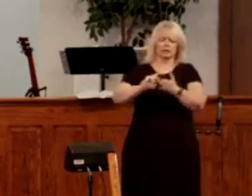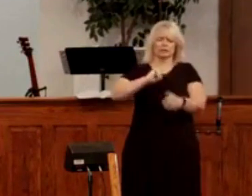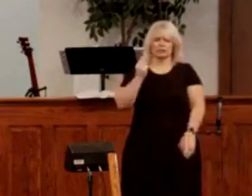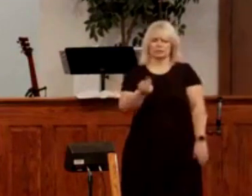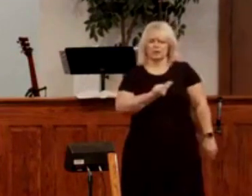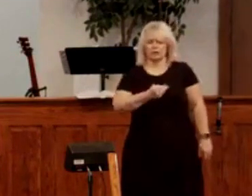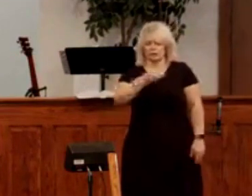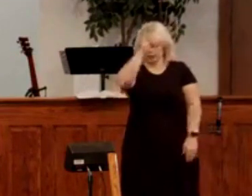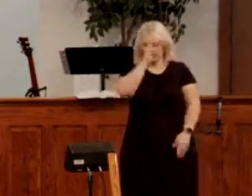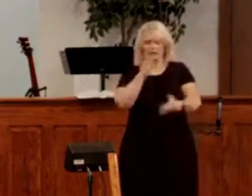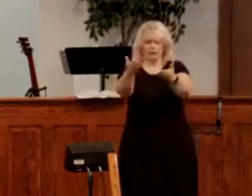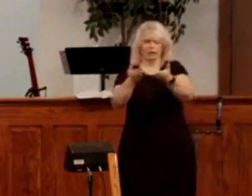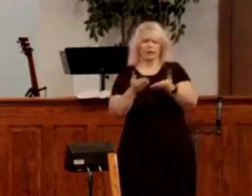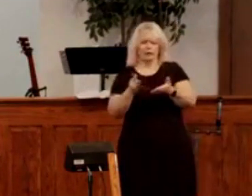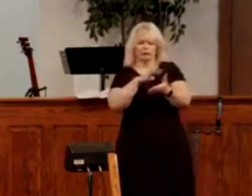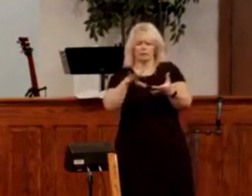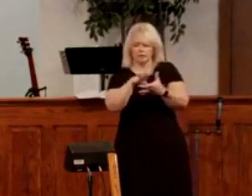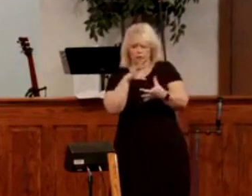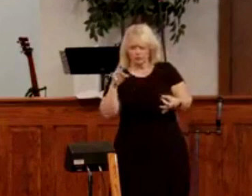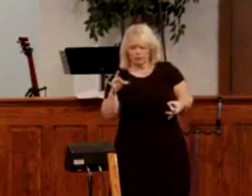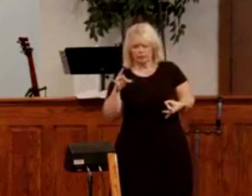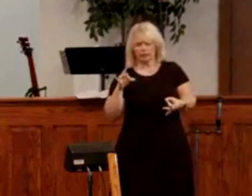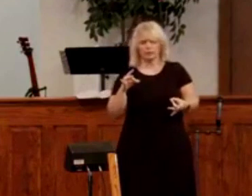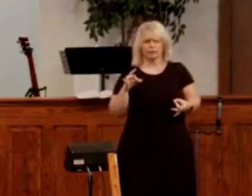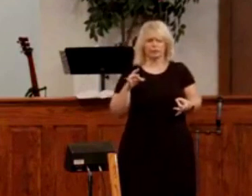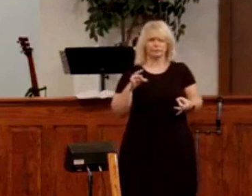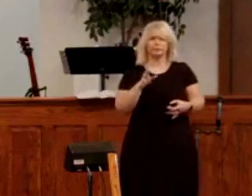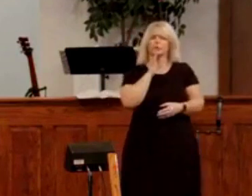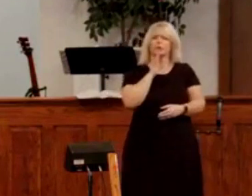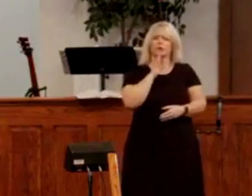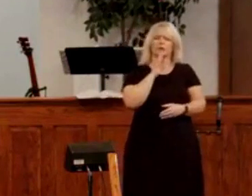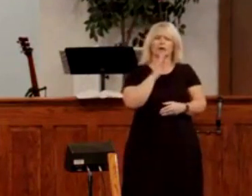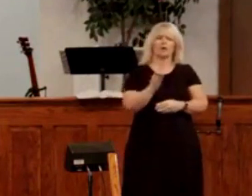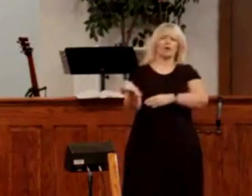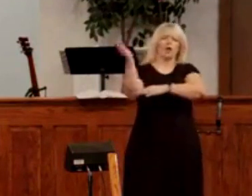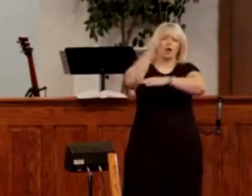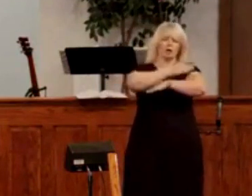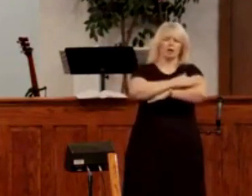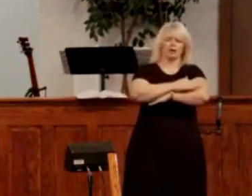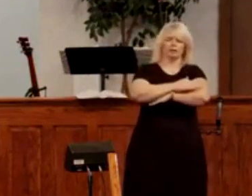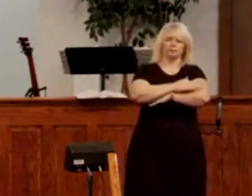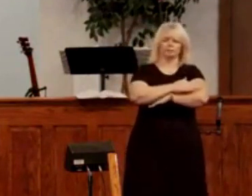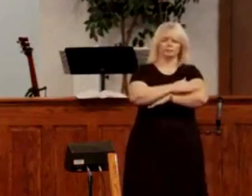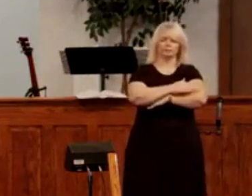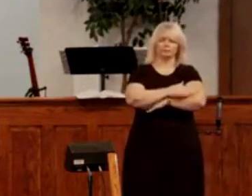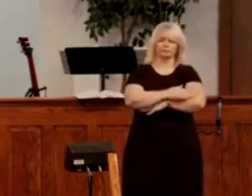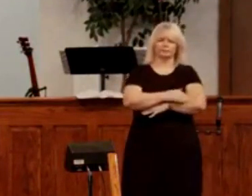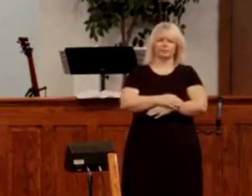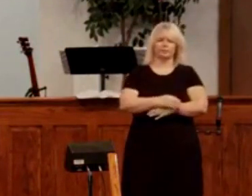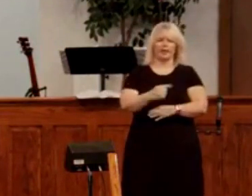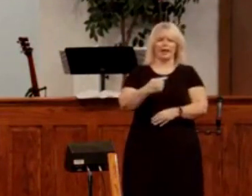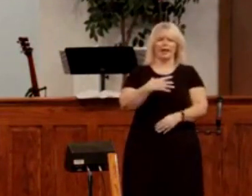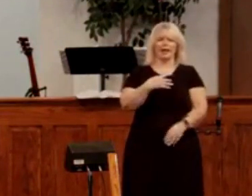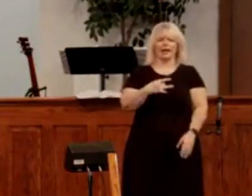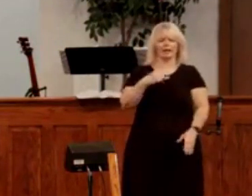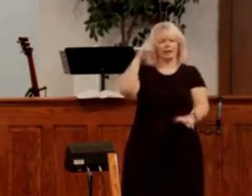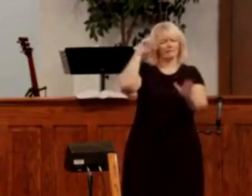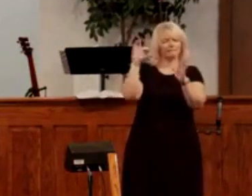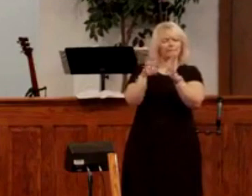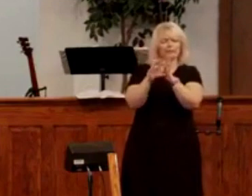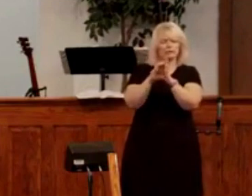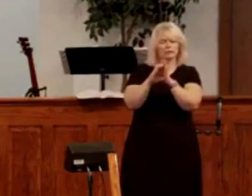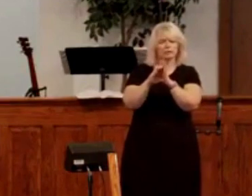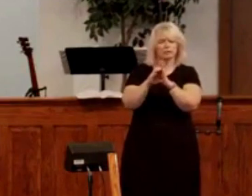us the Holy Spirit. We could talk this all day. I'm a very visual person. When I visualize the